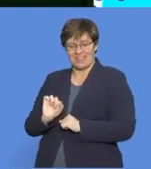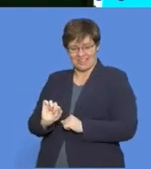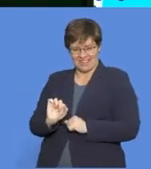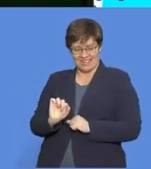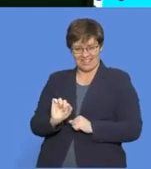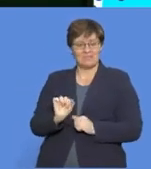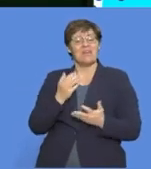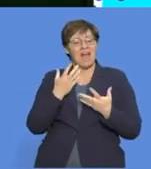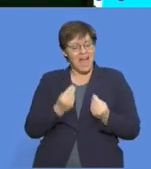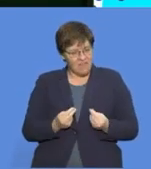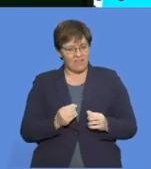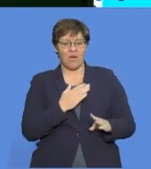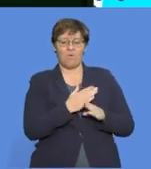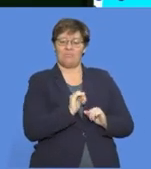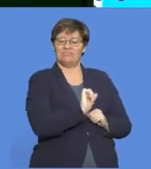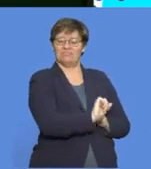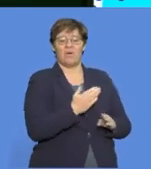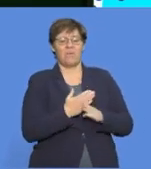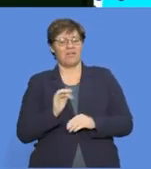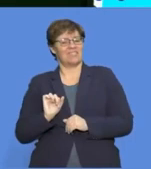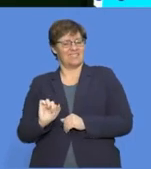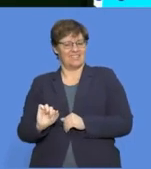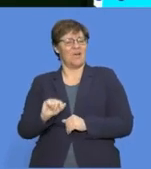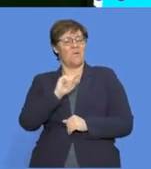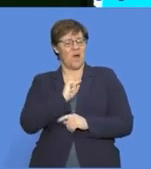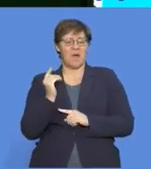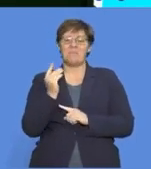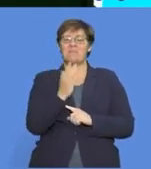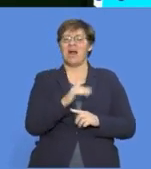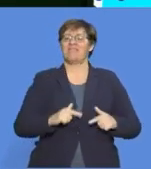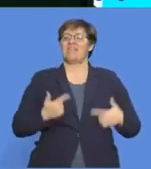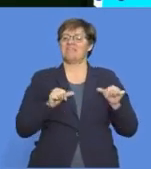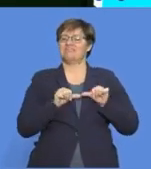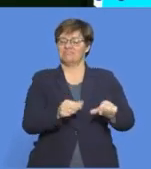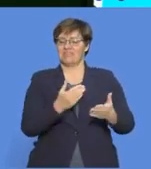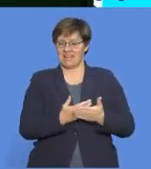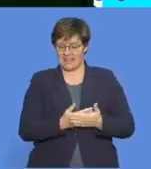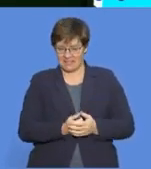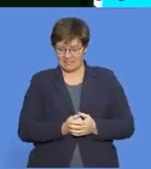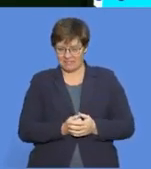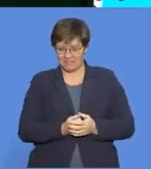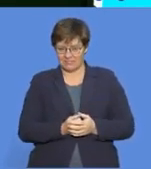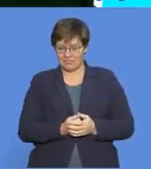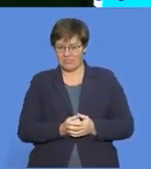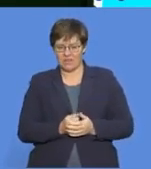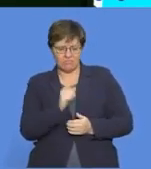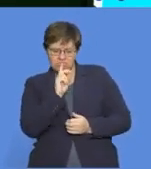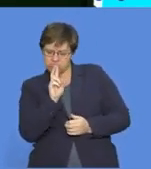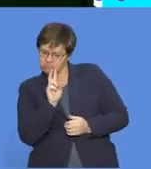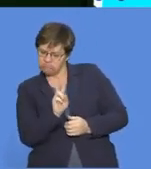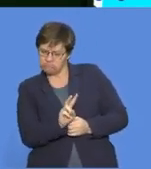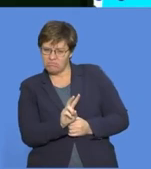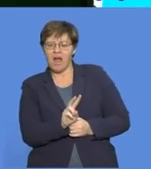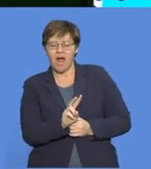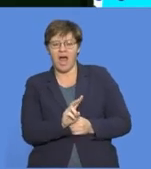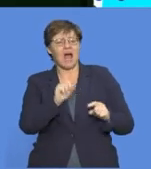specialized to be able to carry out a different function in keeping the plant alive. And what we are